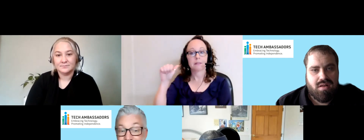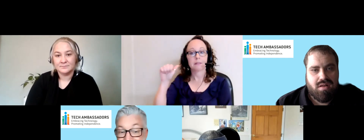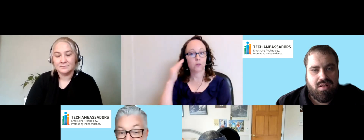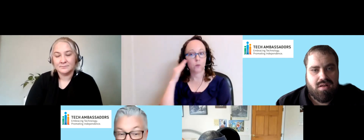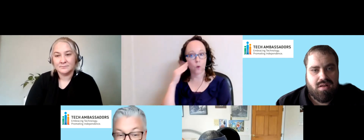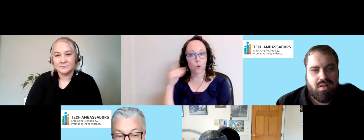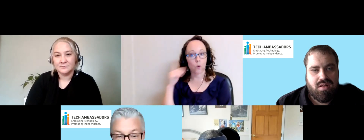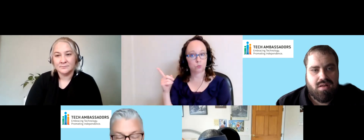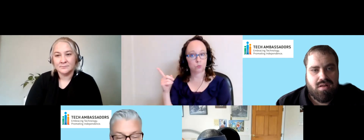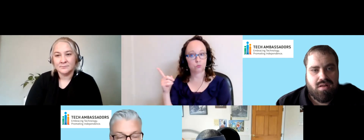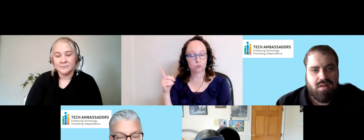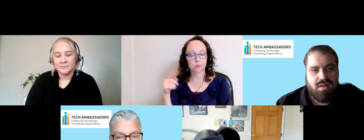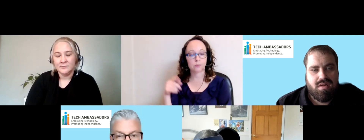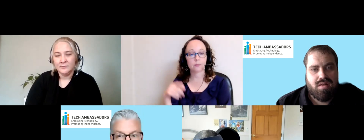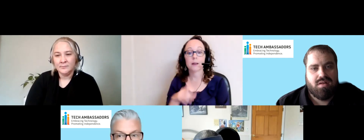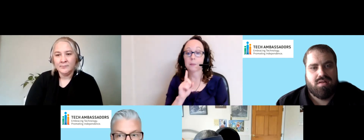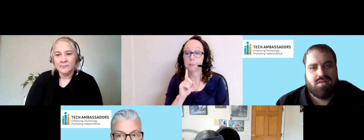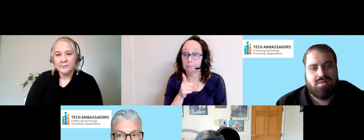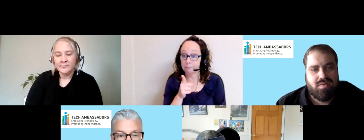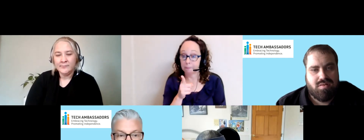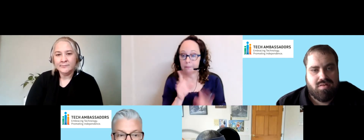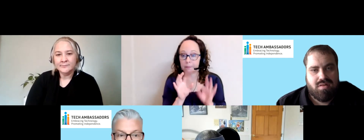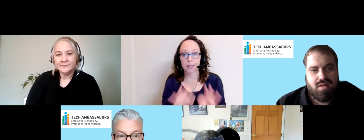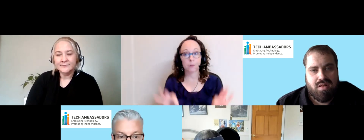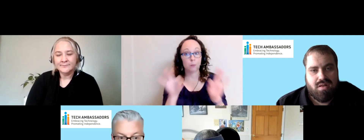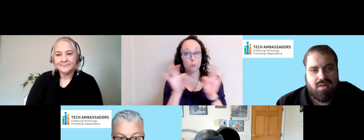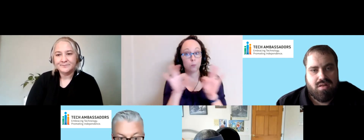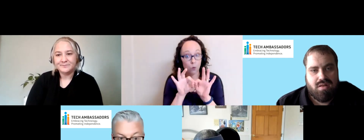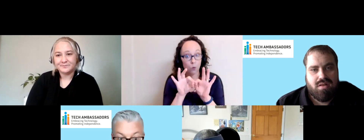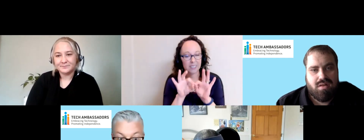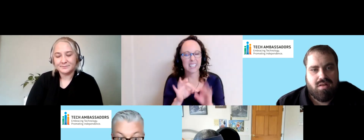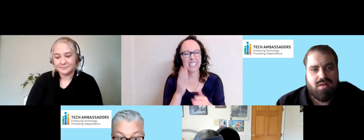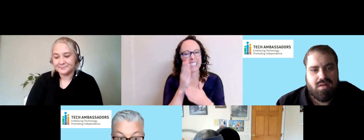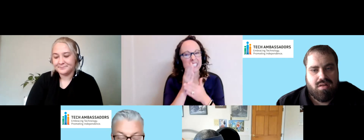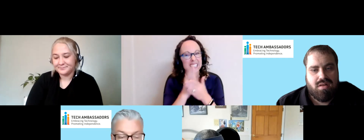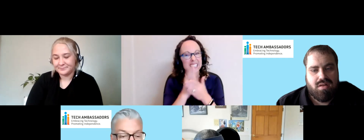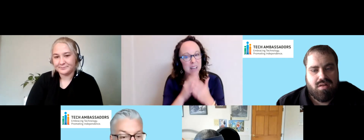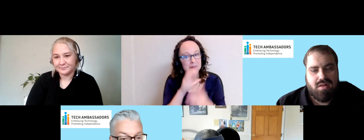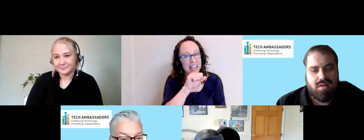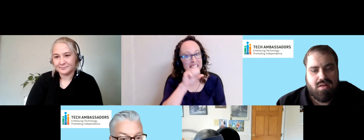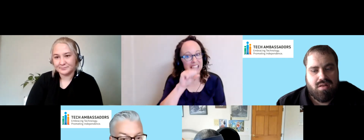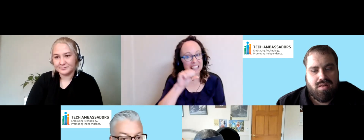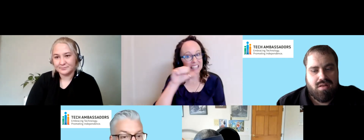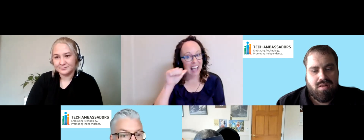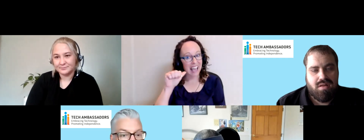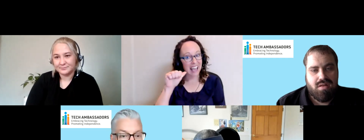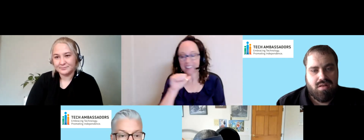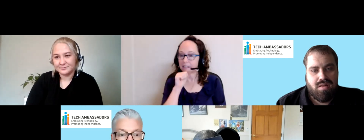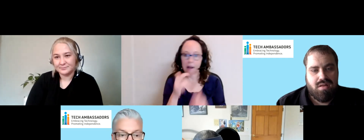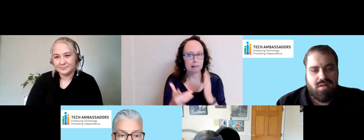point I want to make about that. Not Yeah, all SSAs are technology experts, right? yeah,